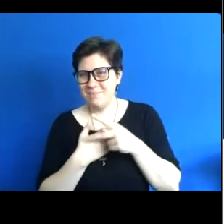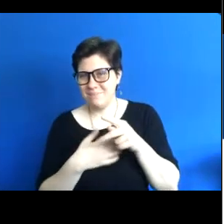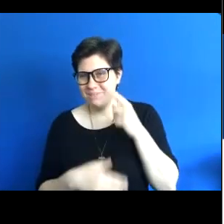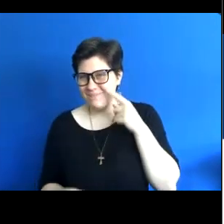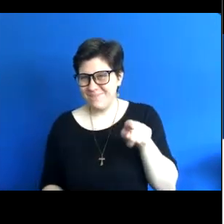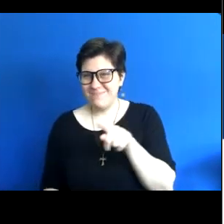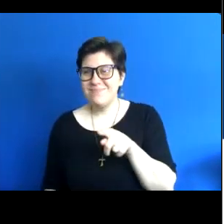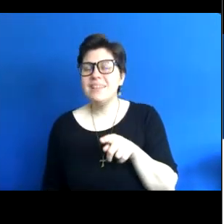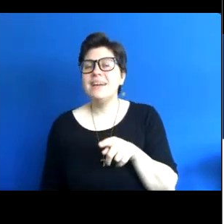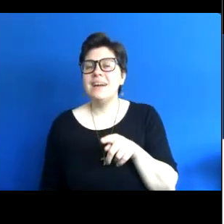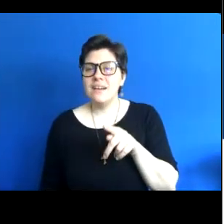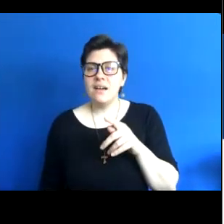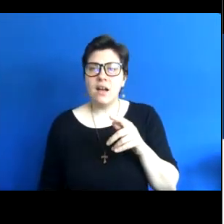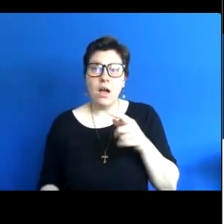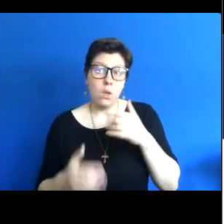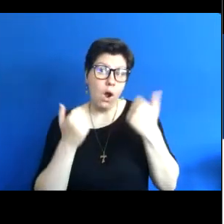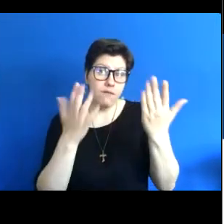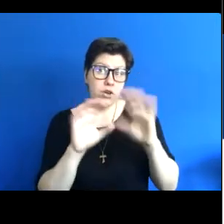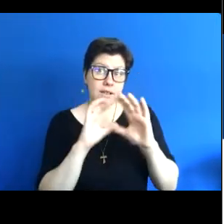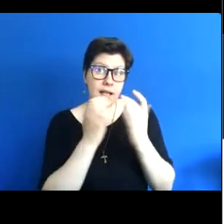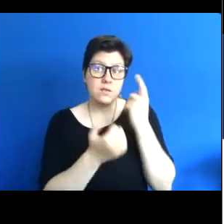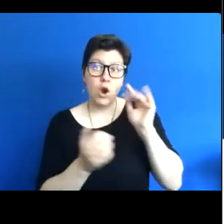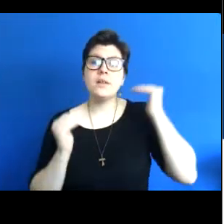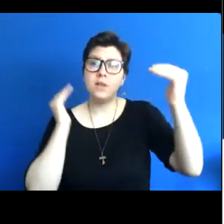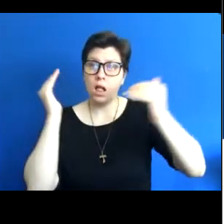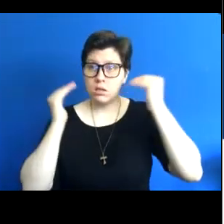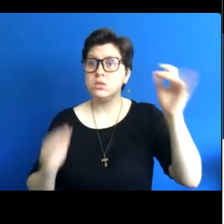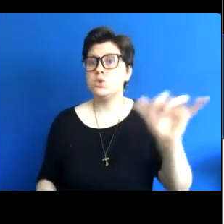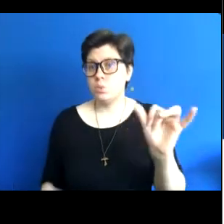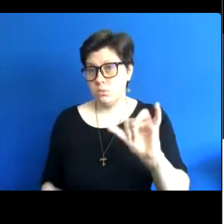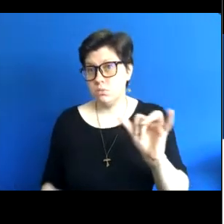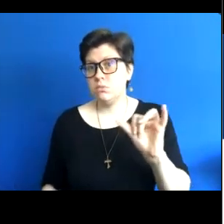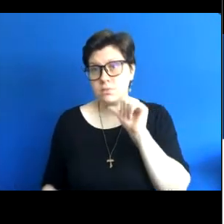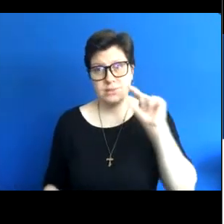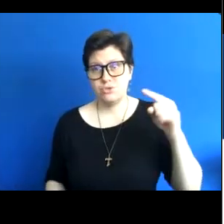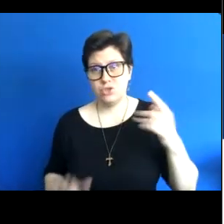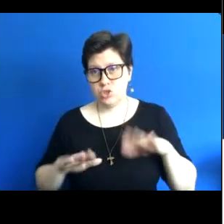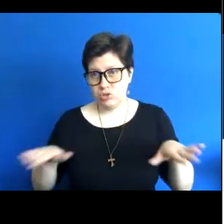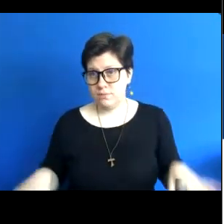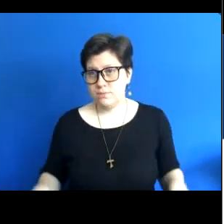also offering classes on adults with learning needs now as well.